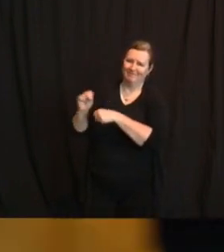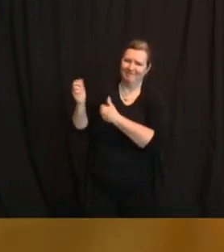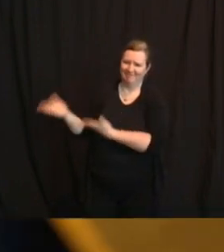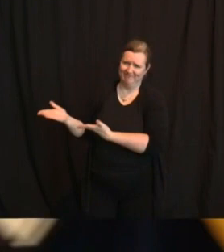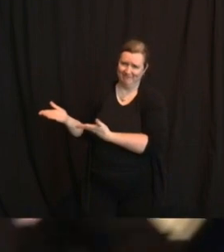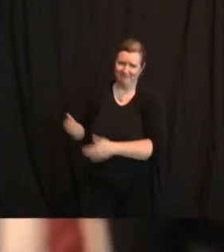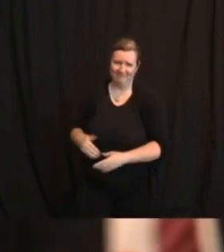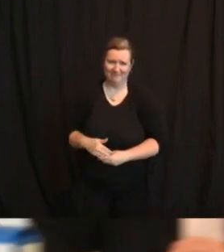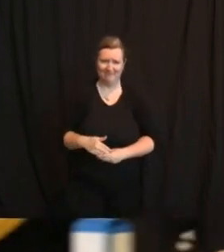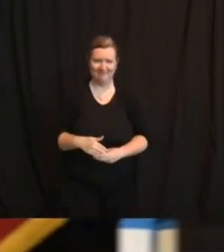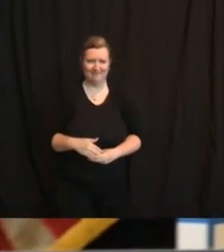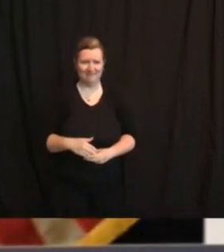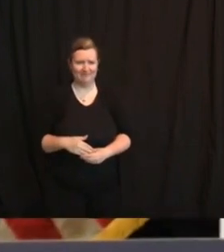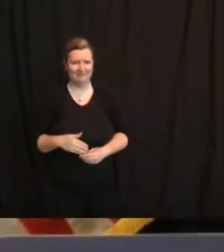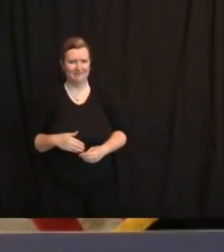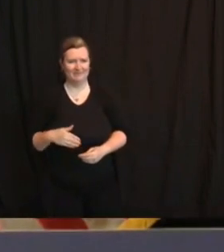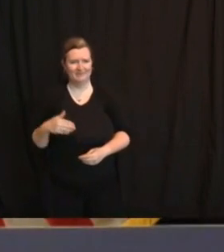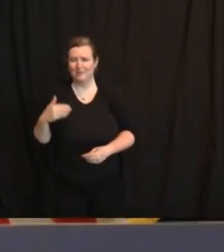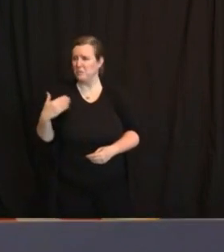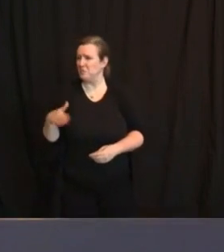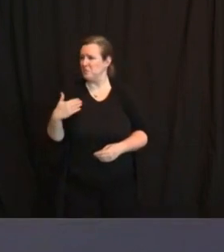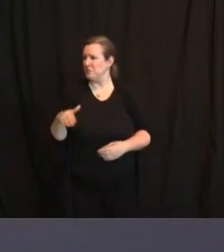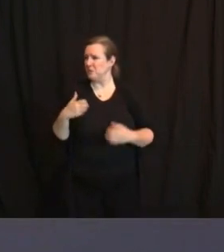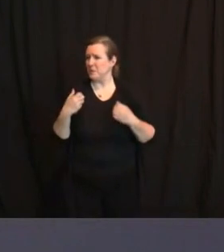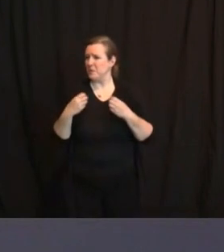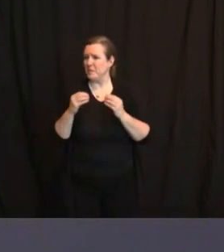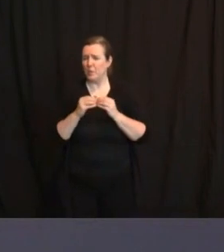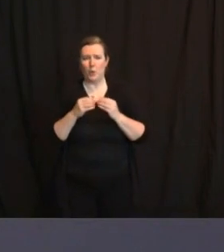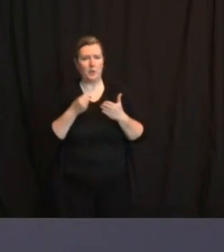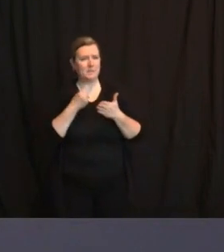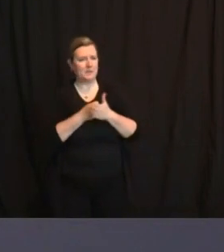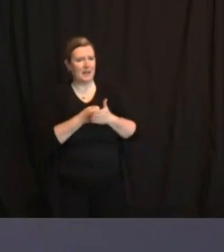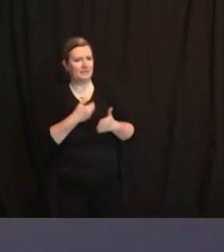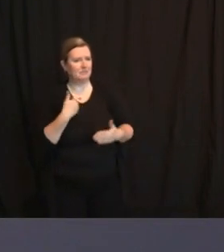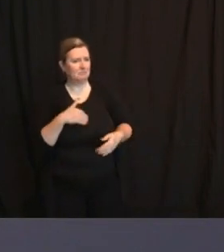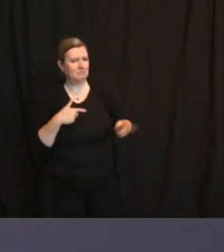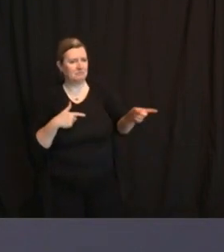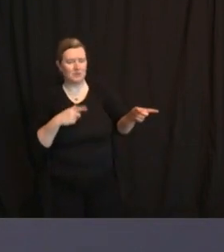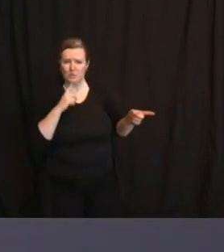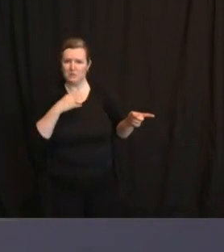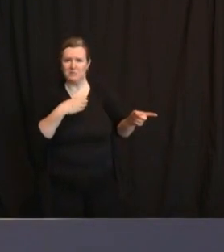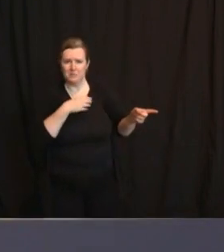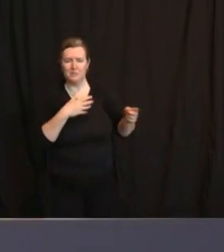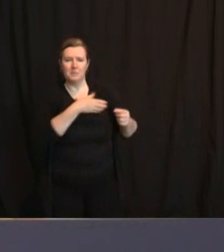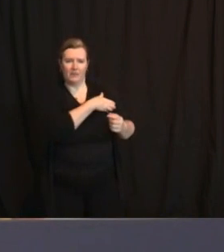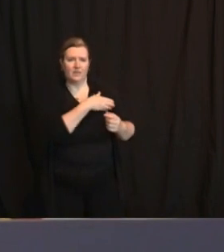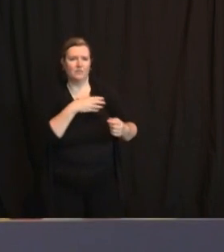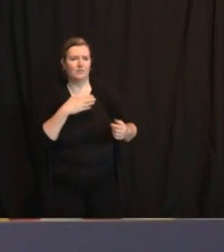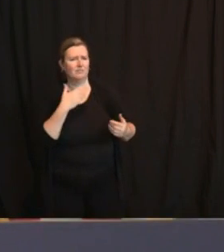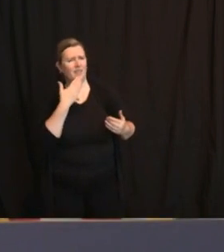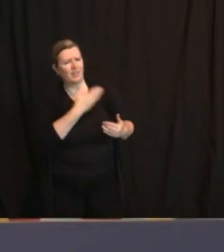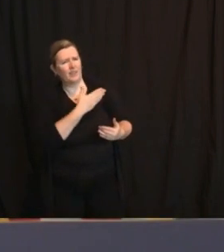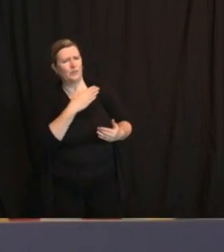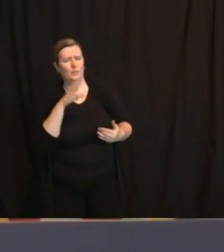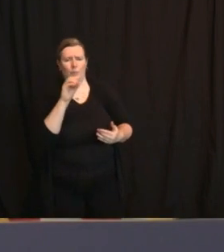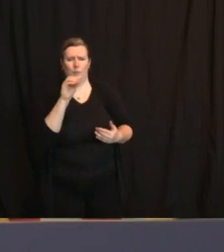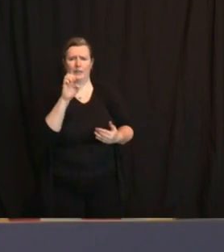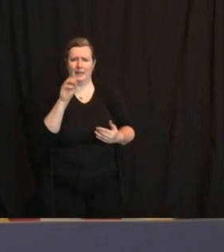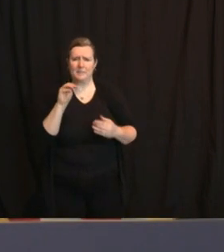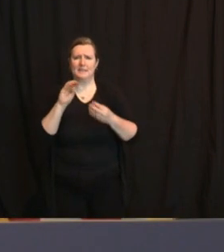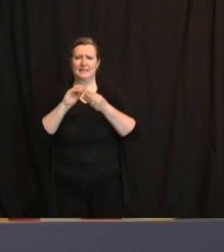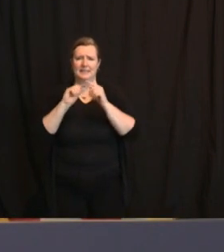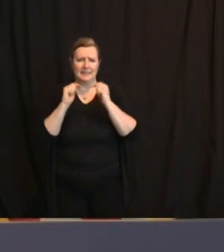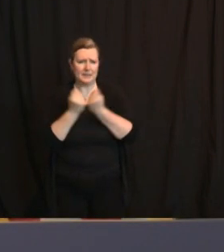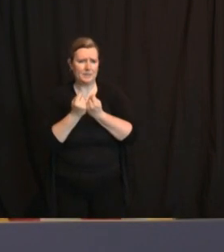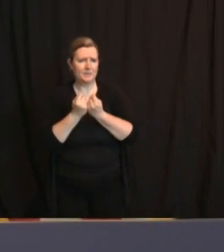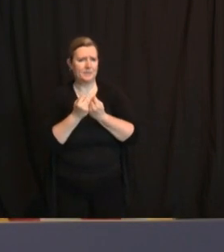far more impactful than anything I could say, that's for sure. Pat, thank you again to the OEM team, to your inspection team,